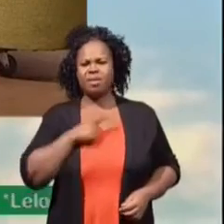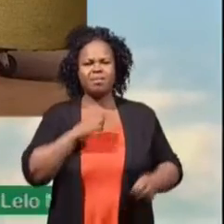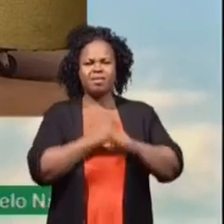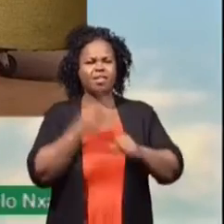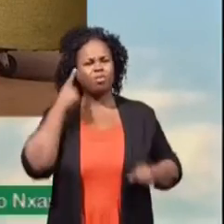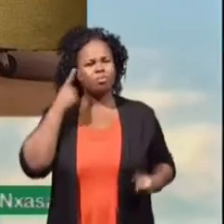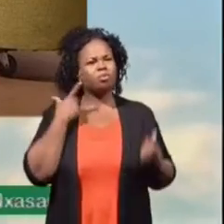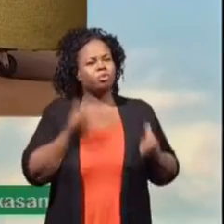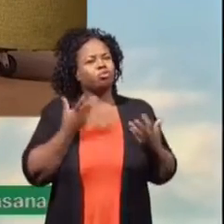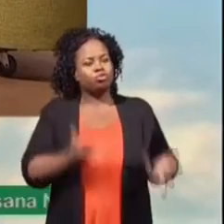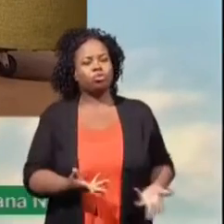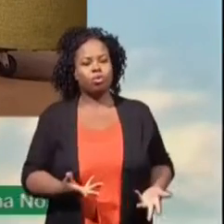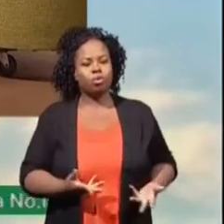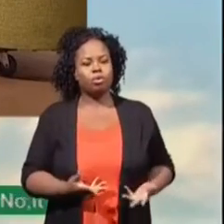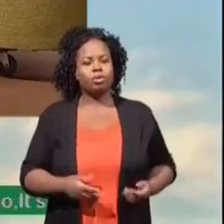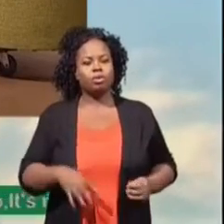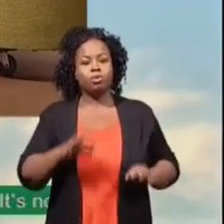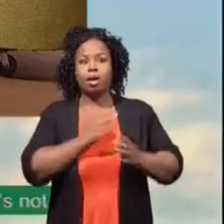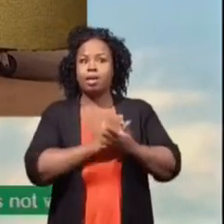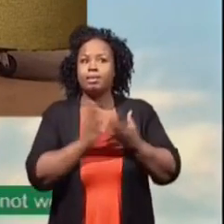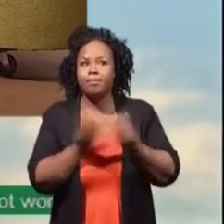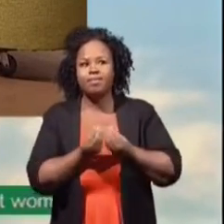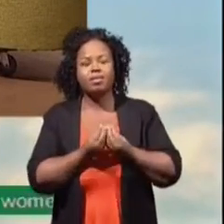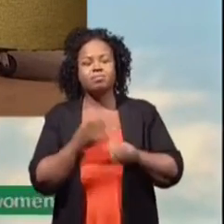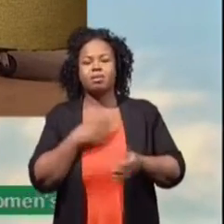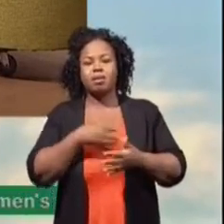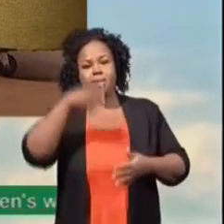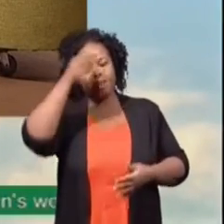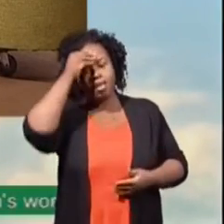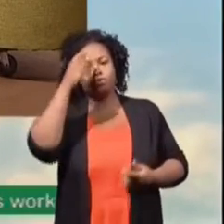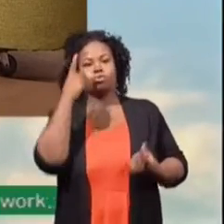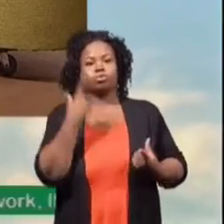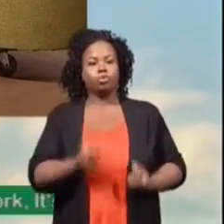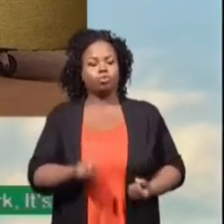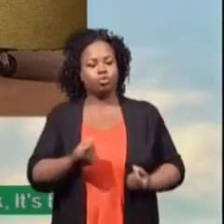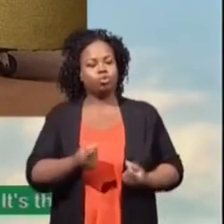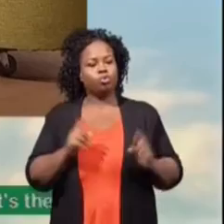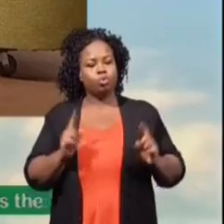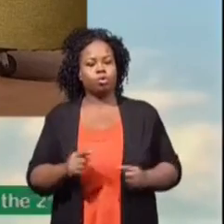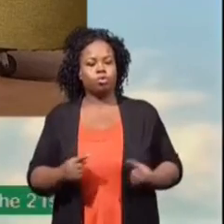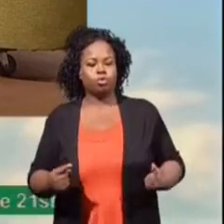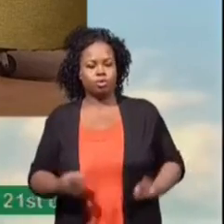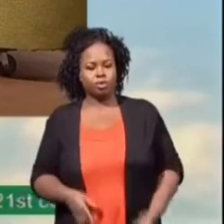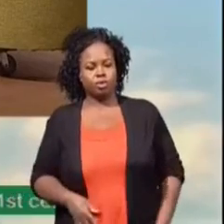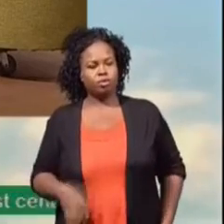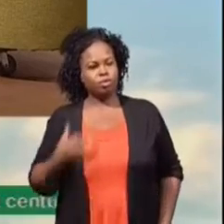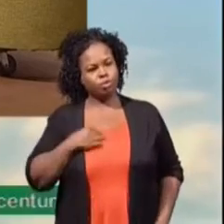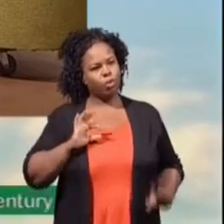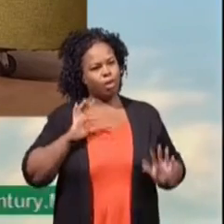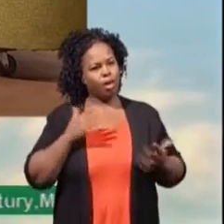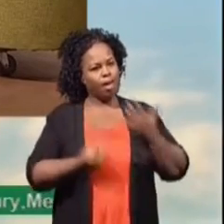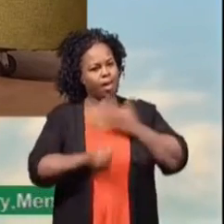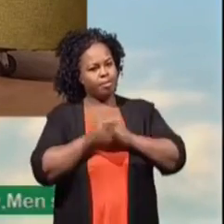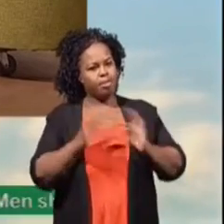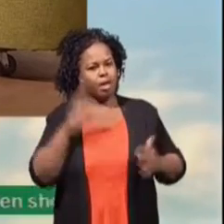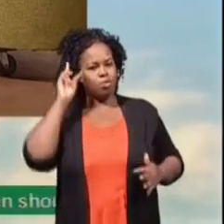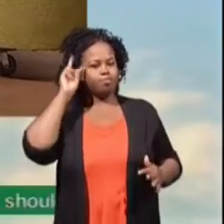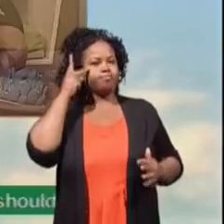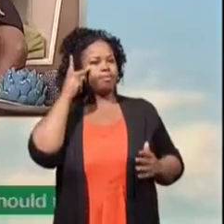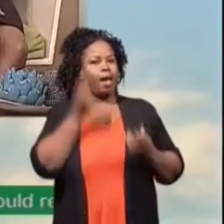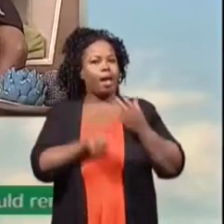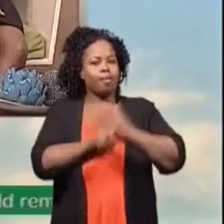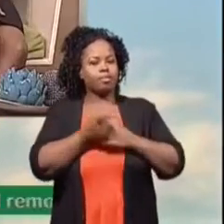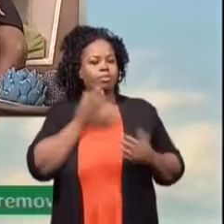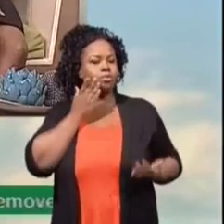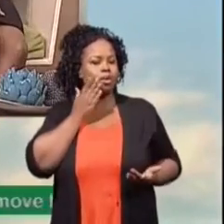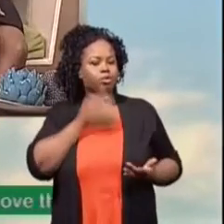without even me thinking, but this is what I'm doing. Yes. So this is what I had to unlearn as well as a but wife. But if you can join the moment, it